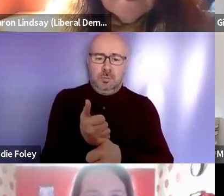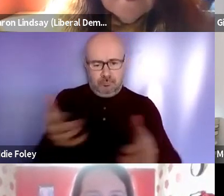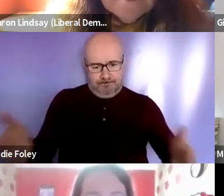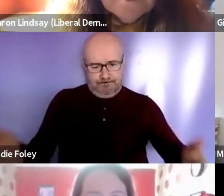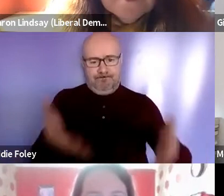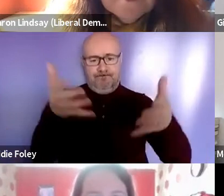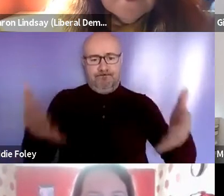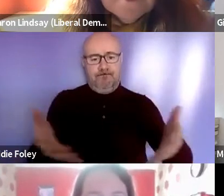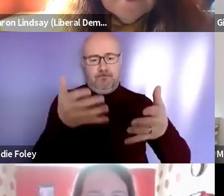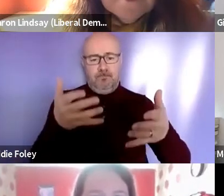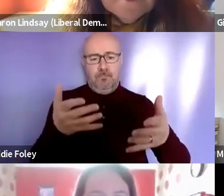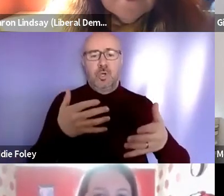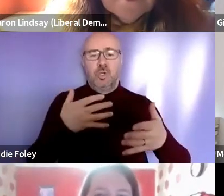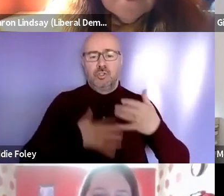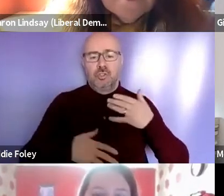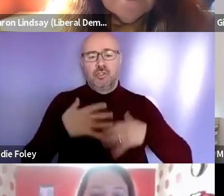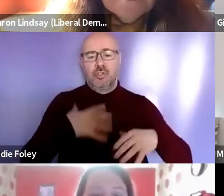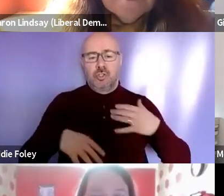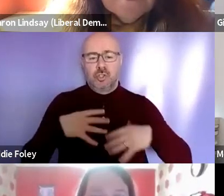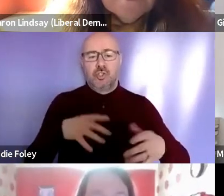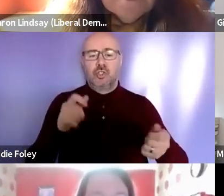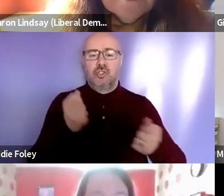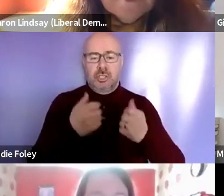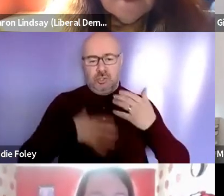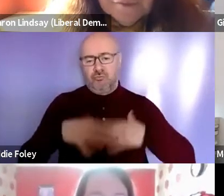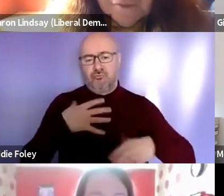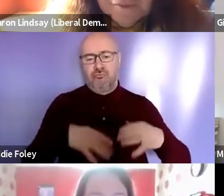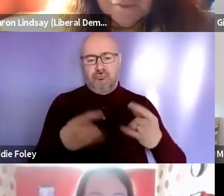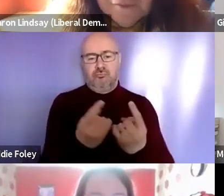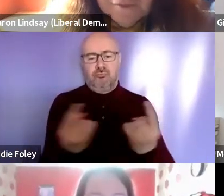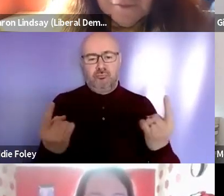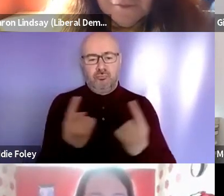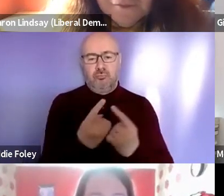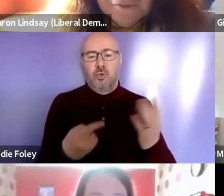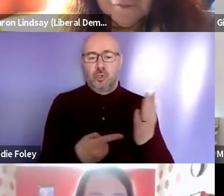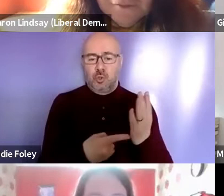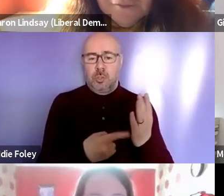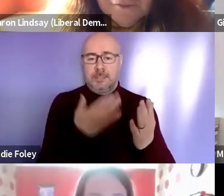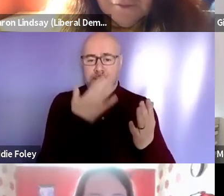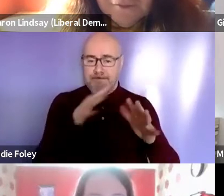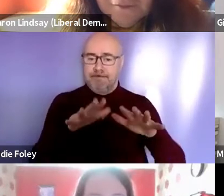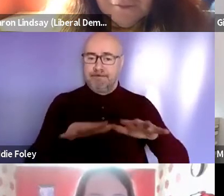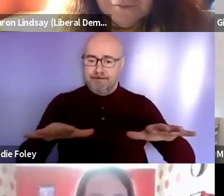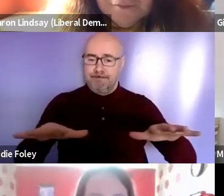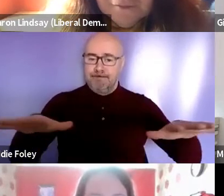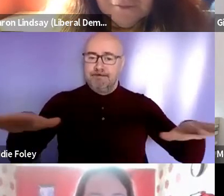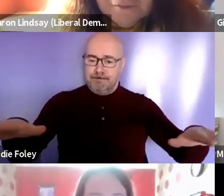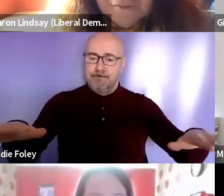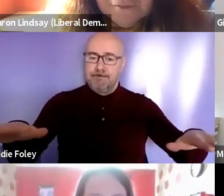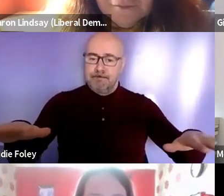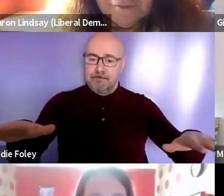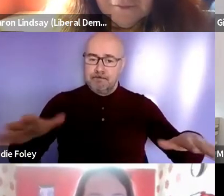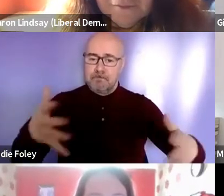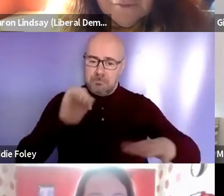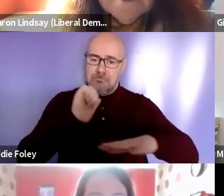And I, if I re-elected, will certainly take that one forward. So I think we are now getting at least places that have been